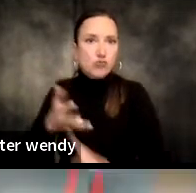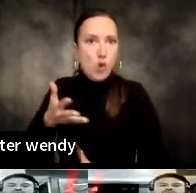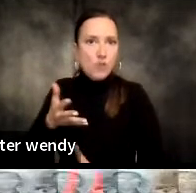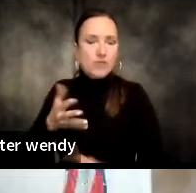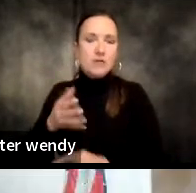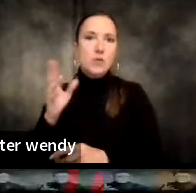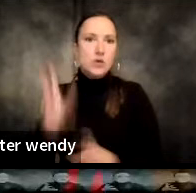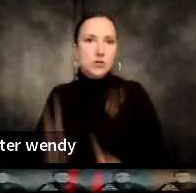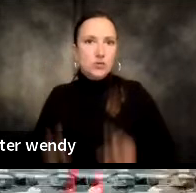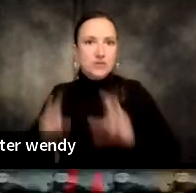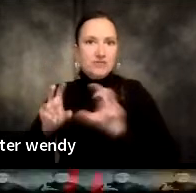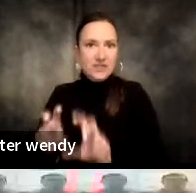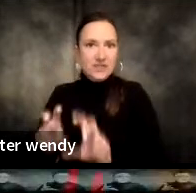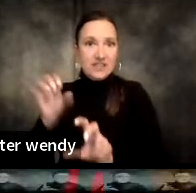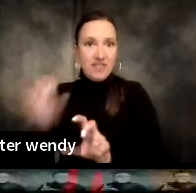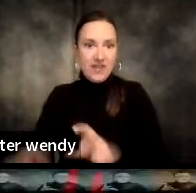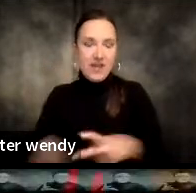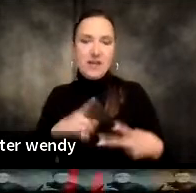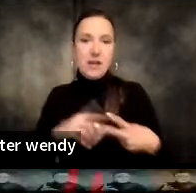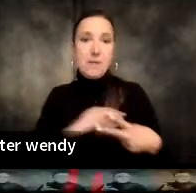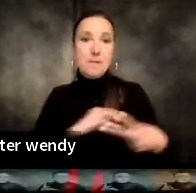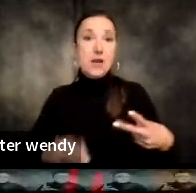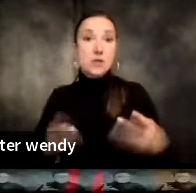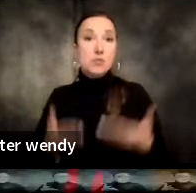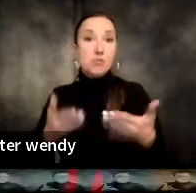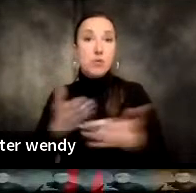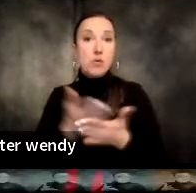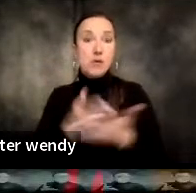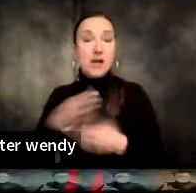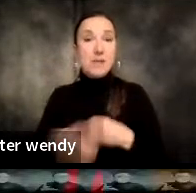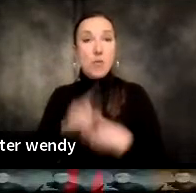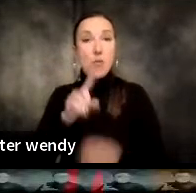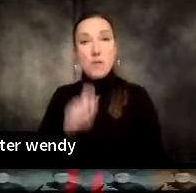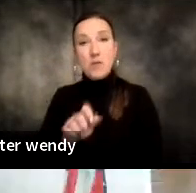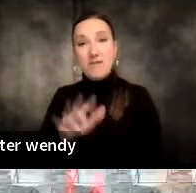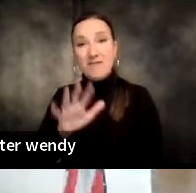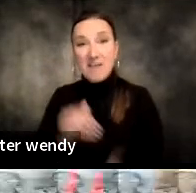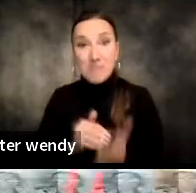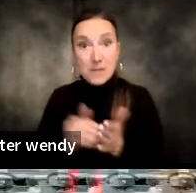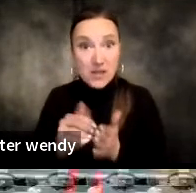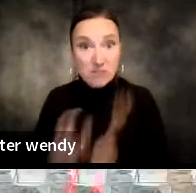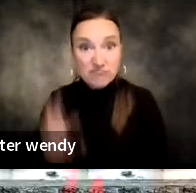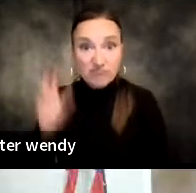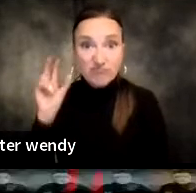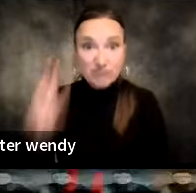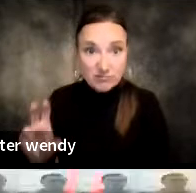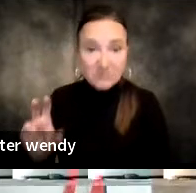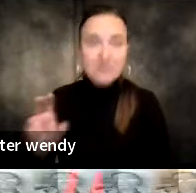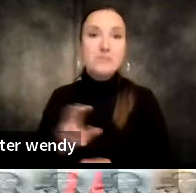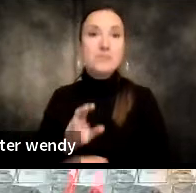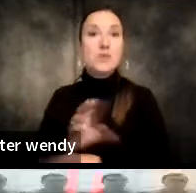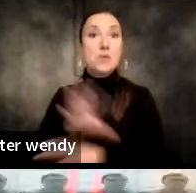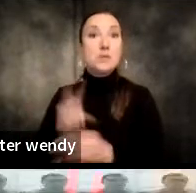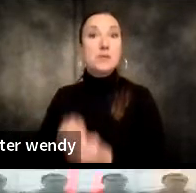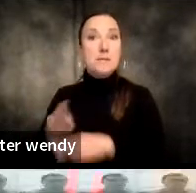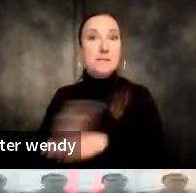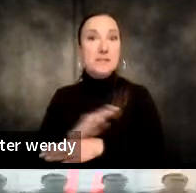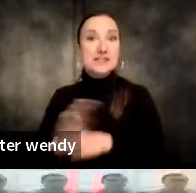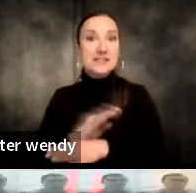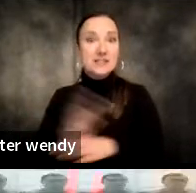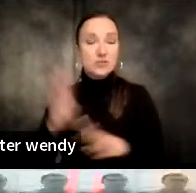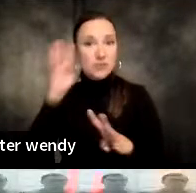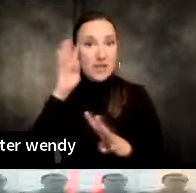that we're doing now. In the mayor's proposed budget, there's an additional 1.5 million for participating businesses and creating